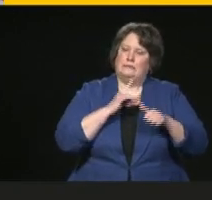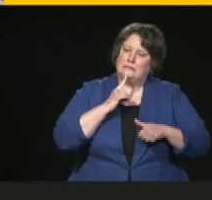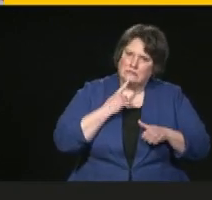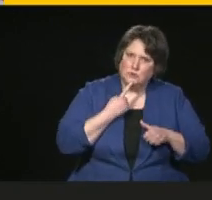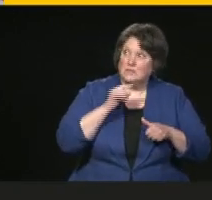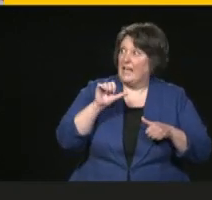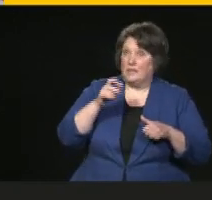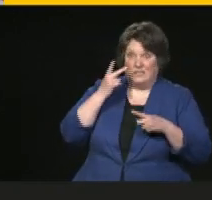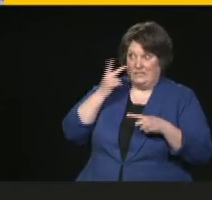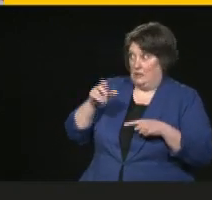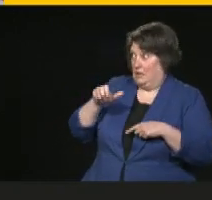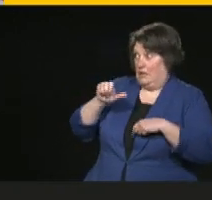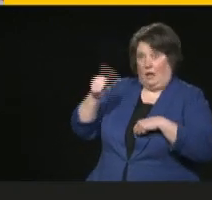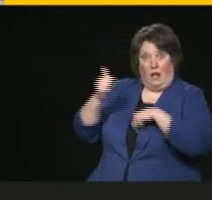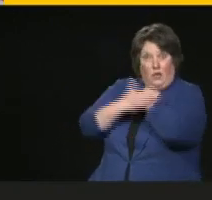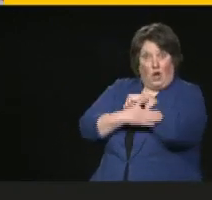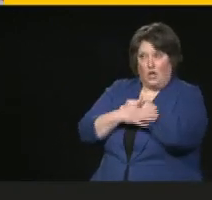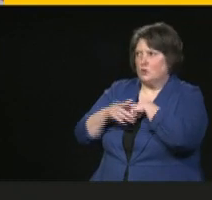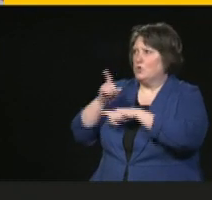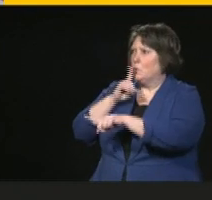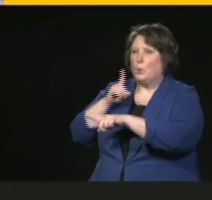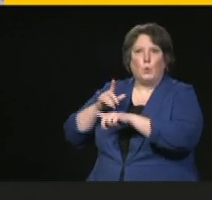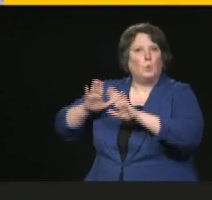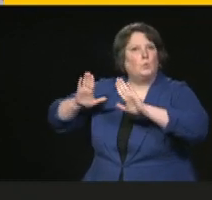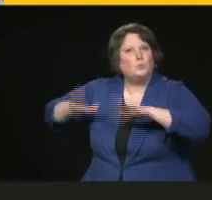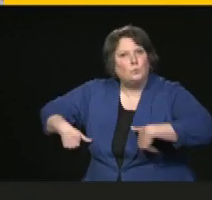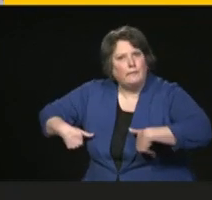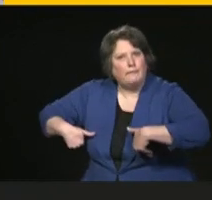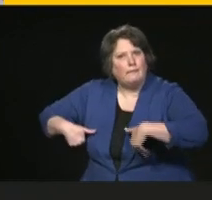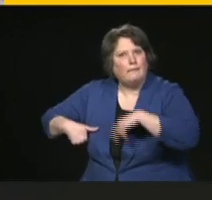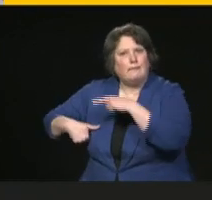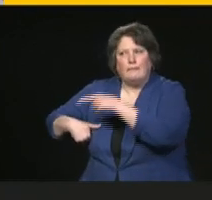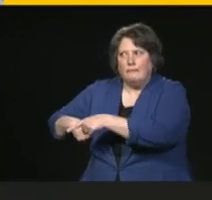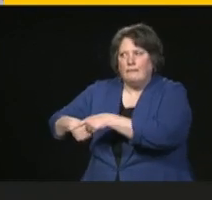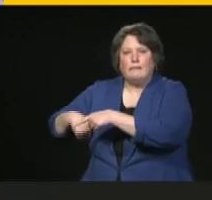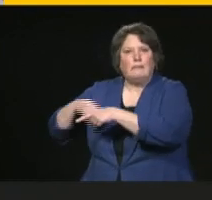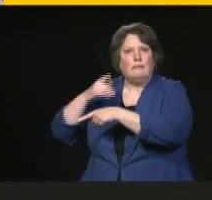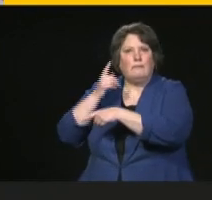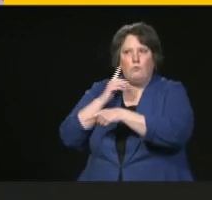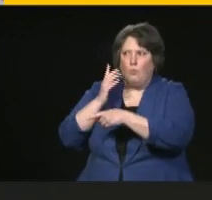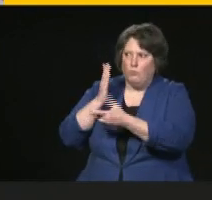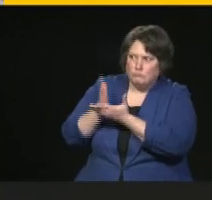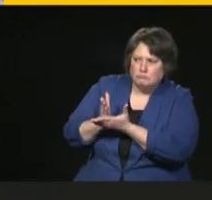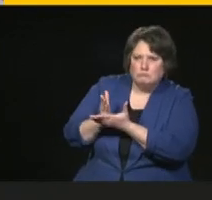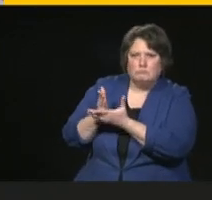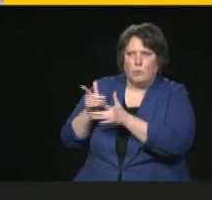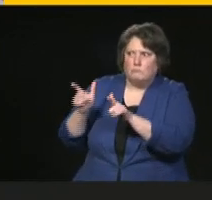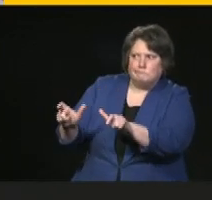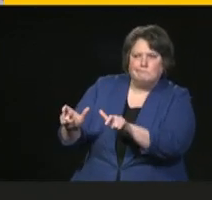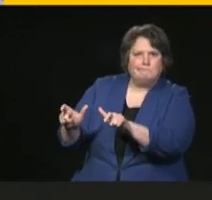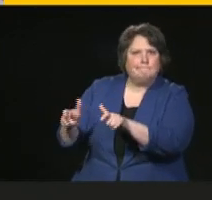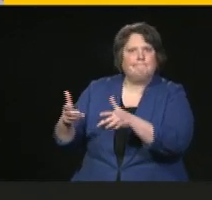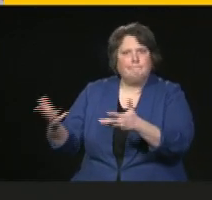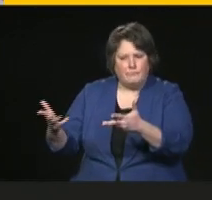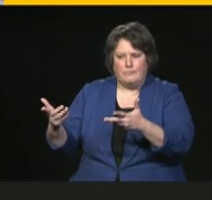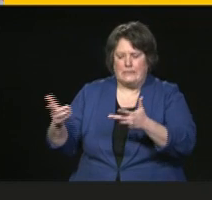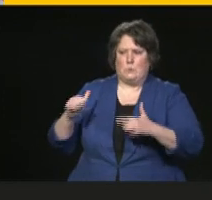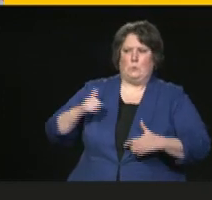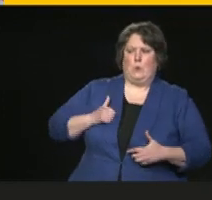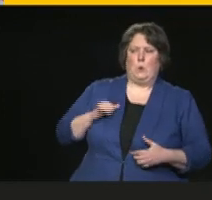the chance to start soon enough or fight hard enough. We all must strictly adhere